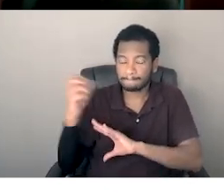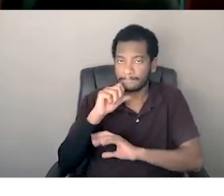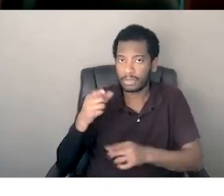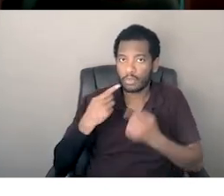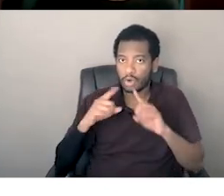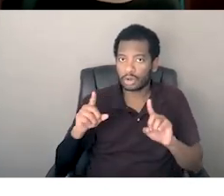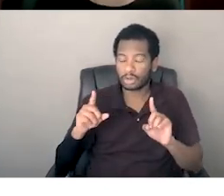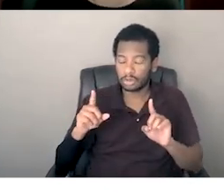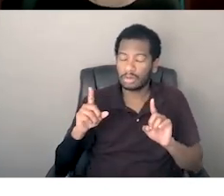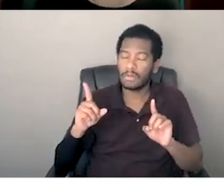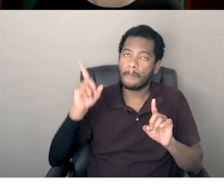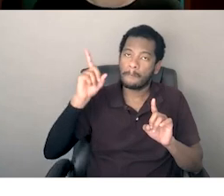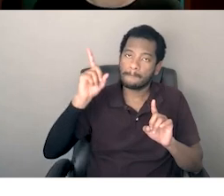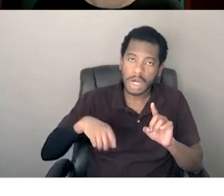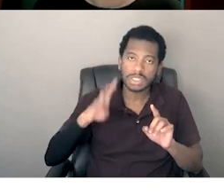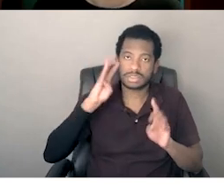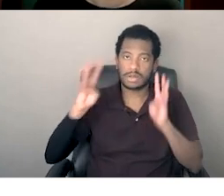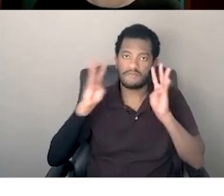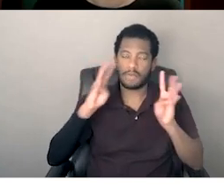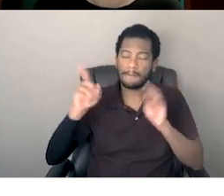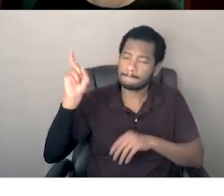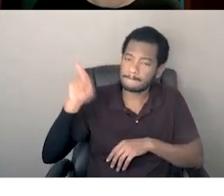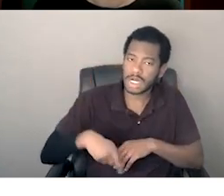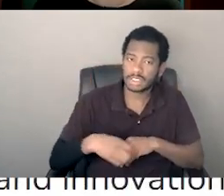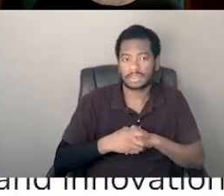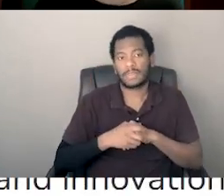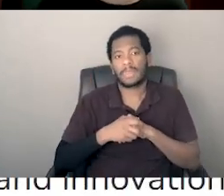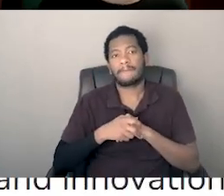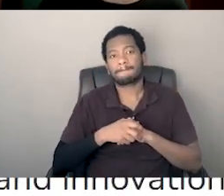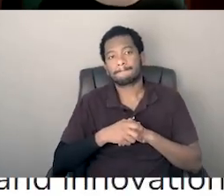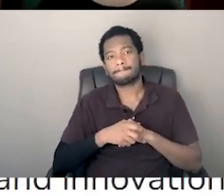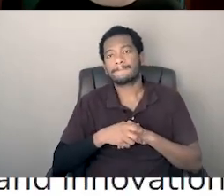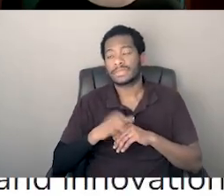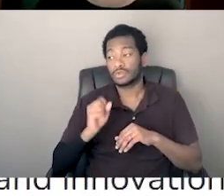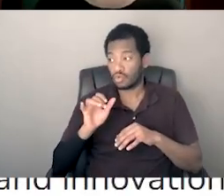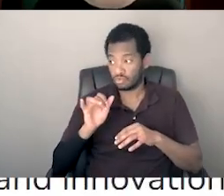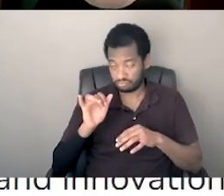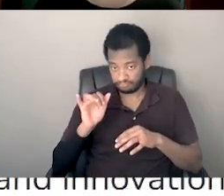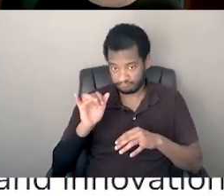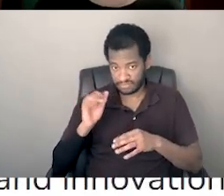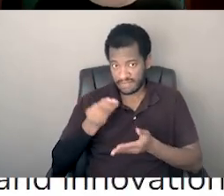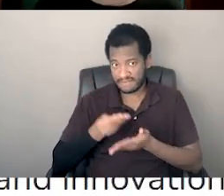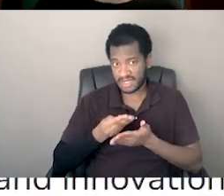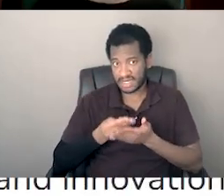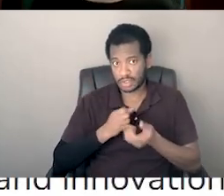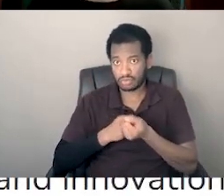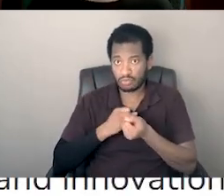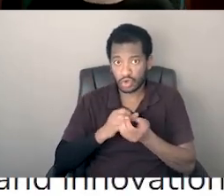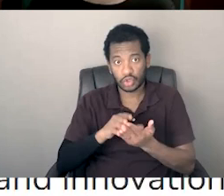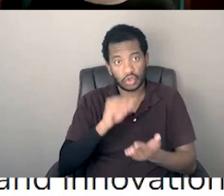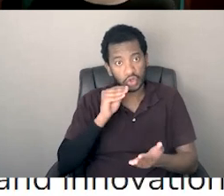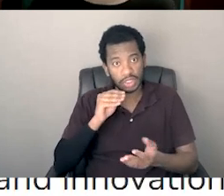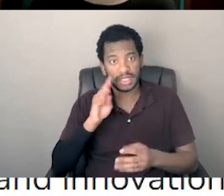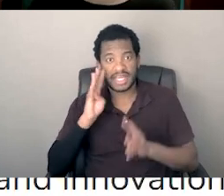innovation, learning from innovation being an important piece of that? And so in that spirit, financially supporting a learning and innovation